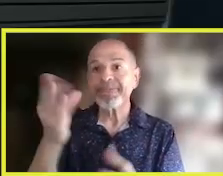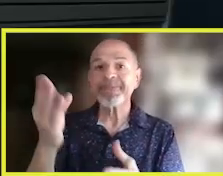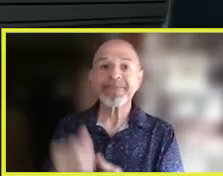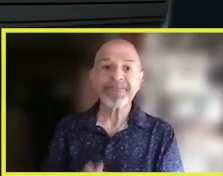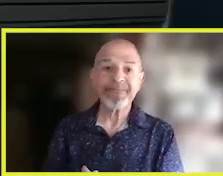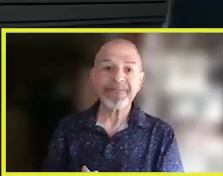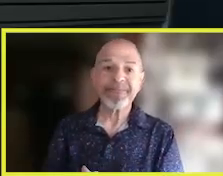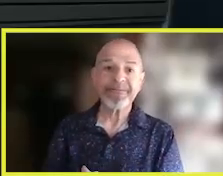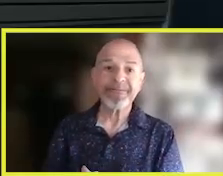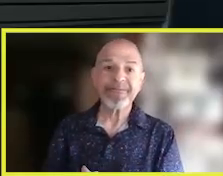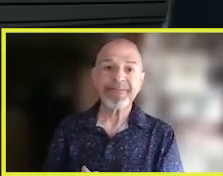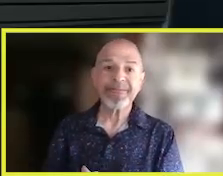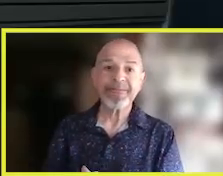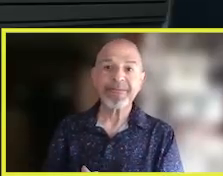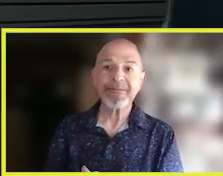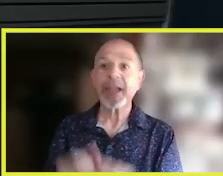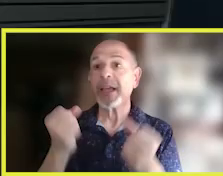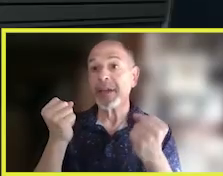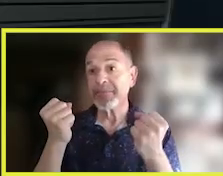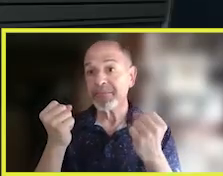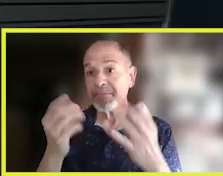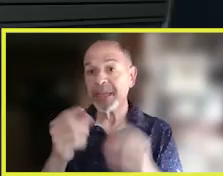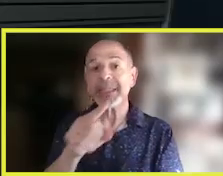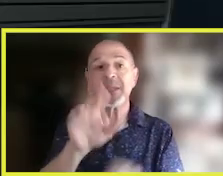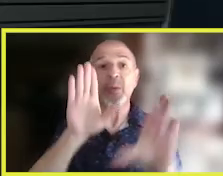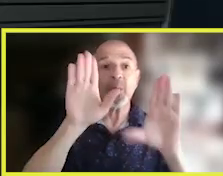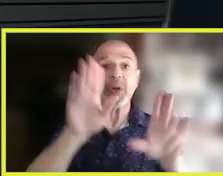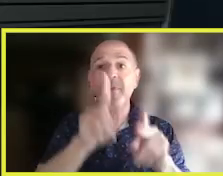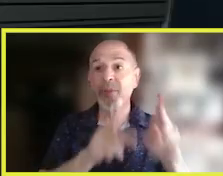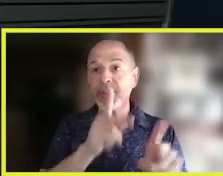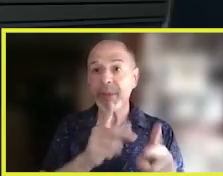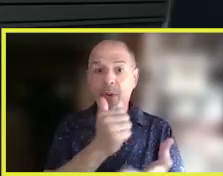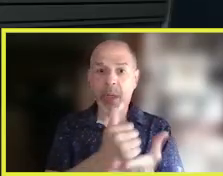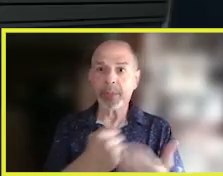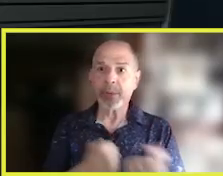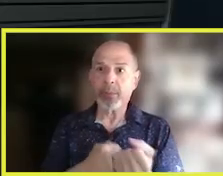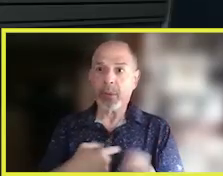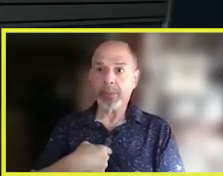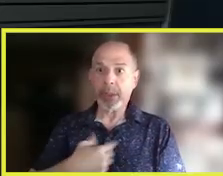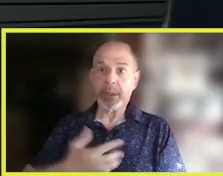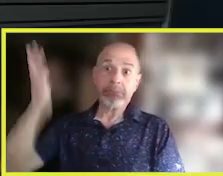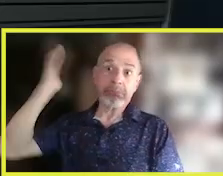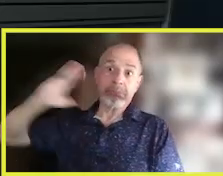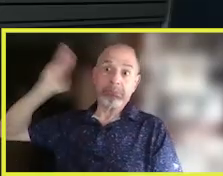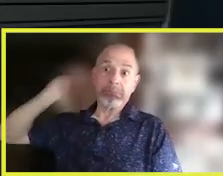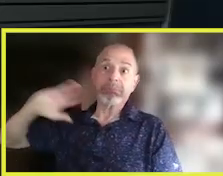had some wonderful, wonderful mentors when I was a young person in my career. And there were people